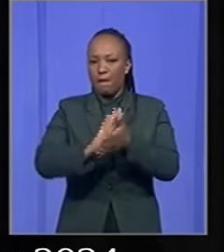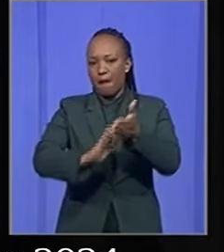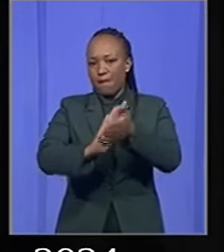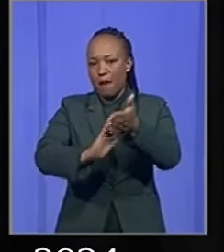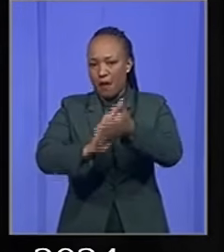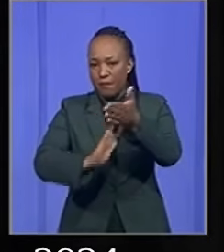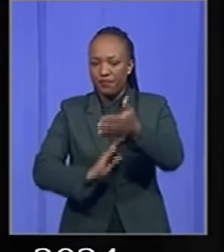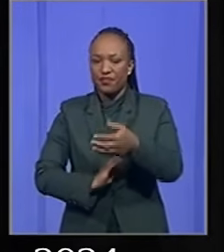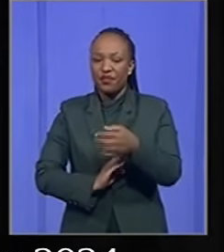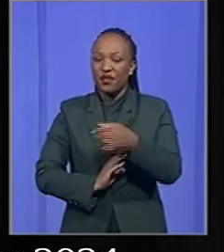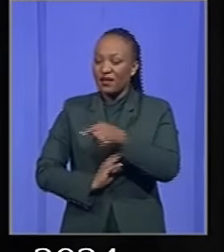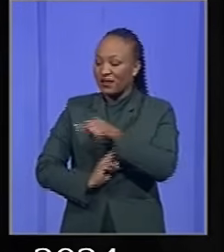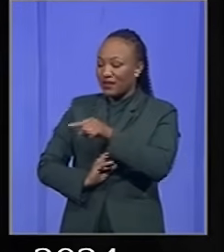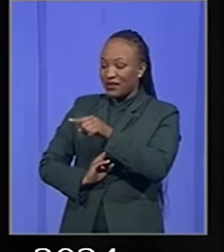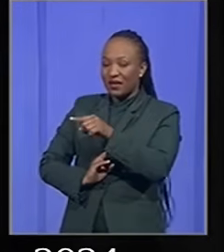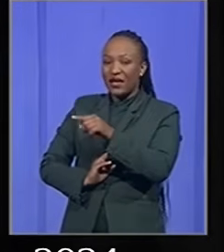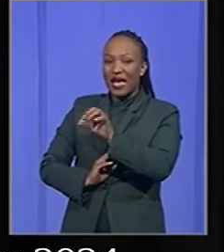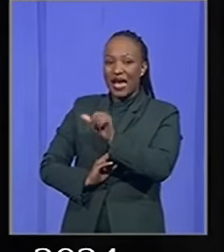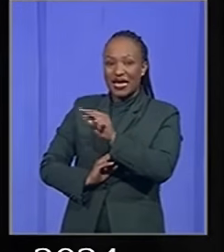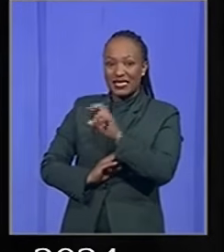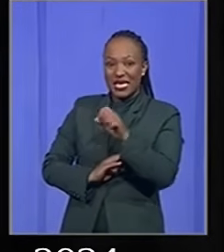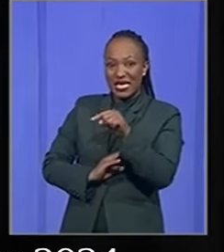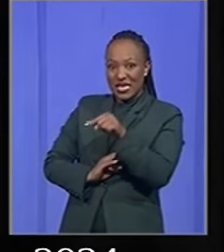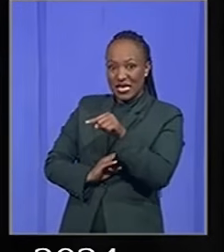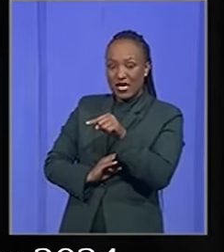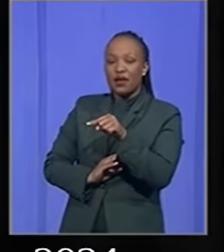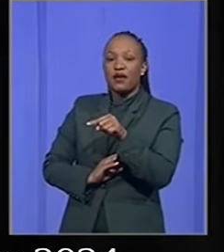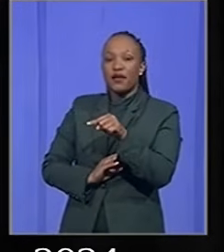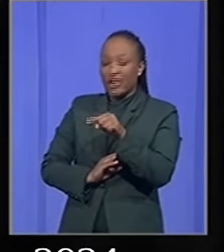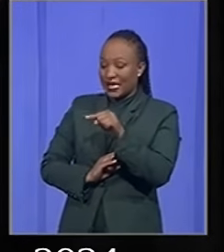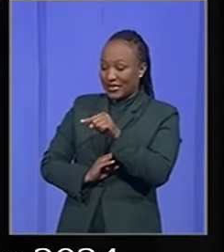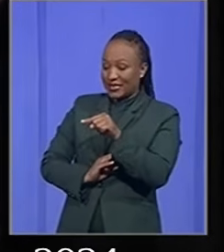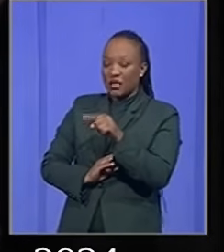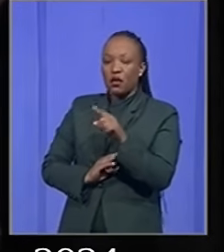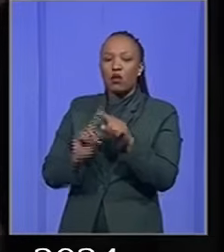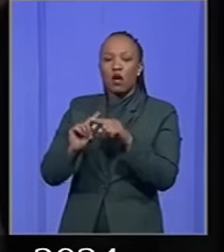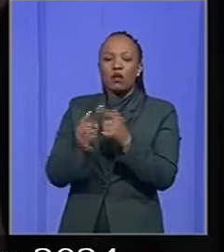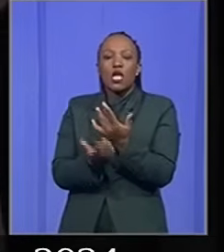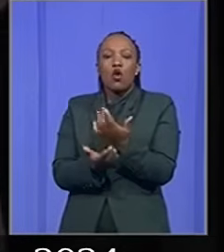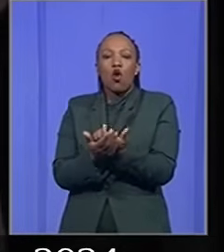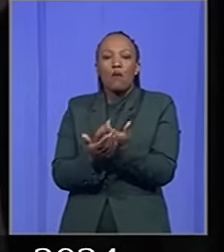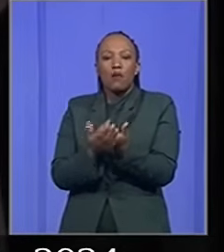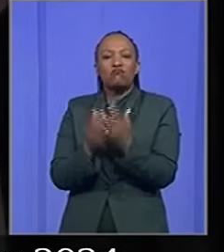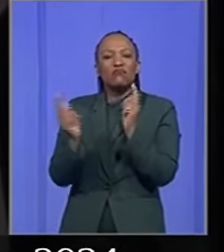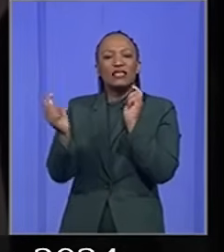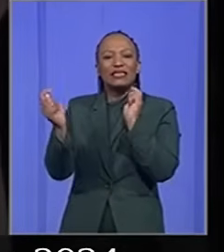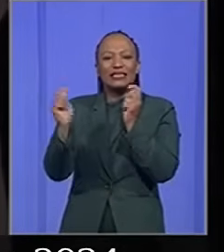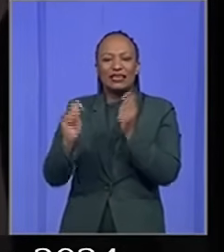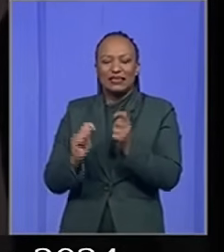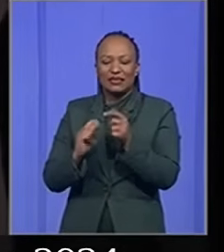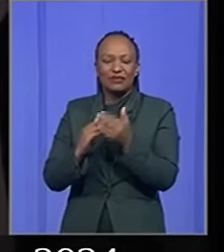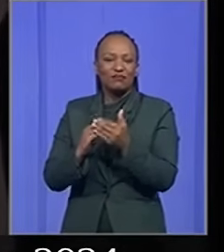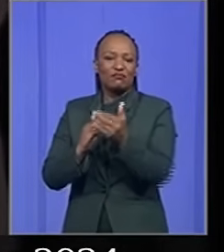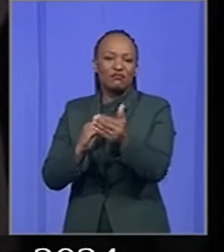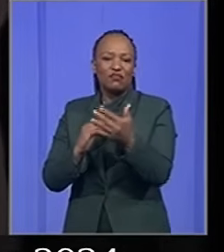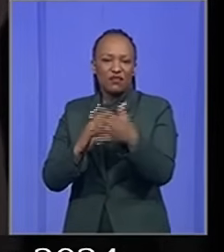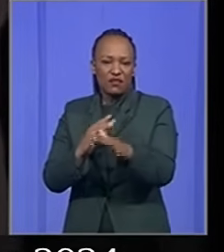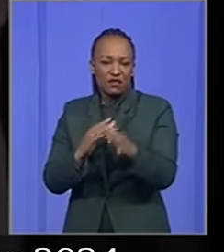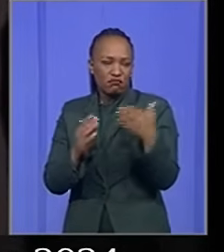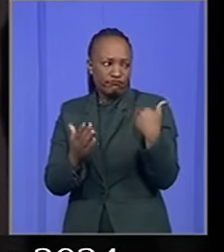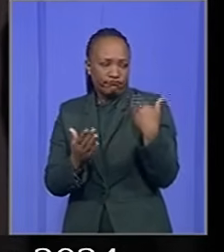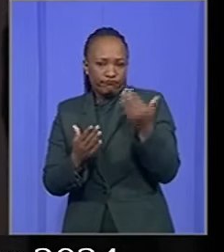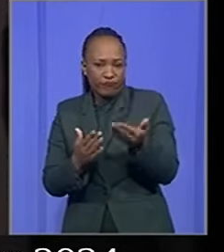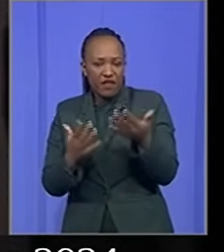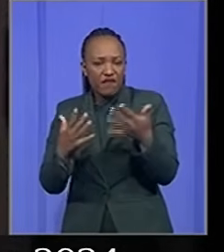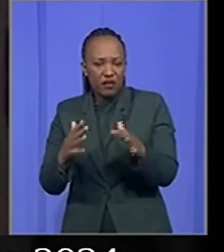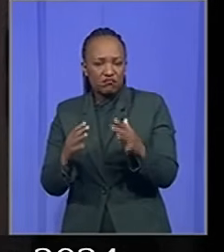is committed to pursue a path of fundamental social and economic change, for which it has received